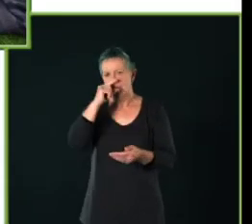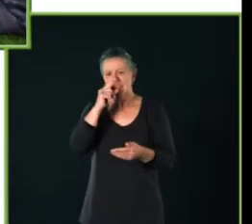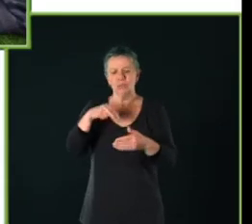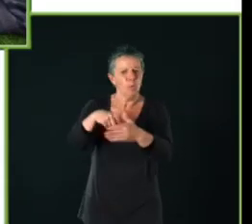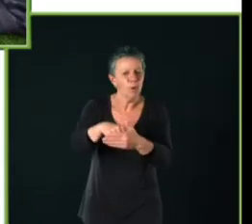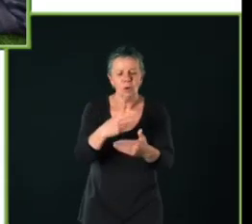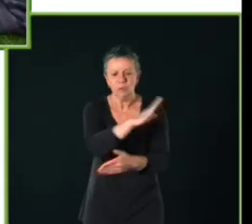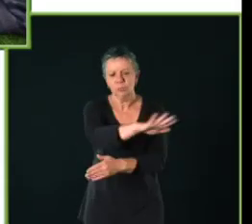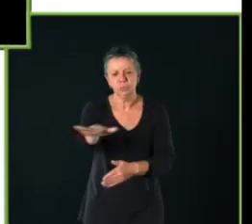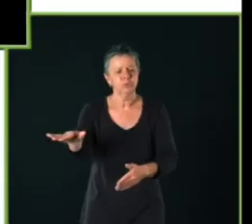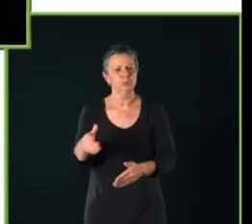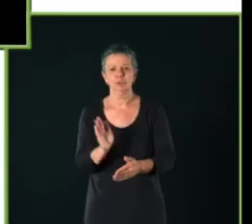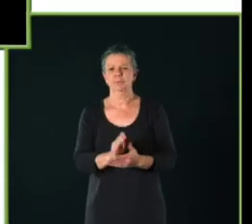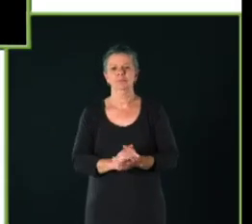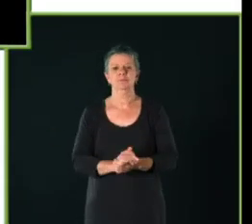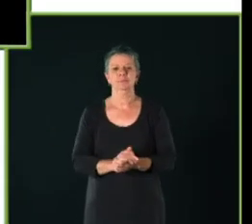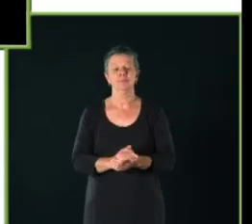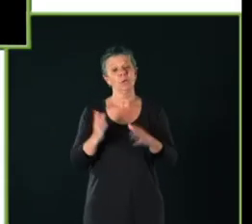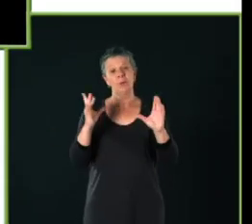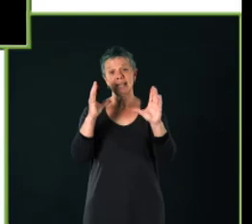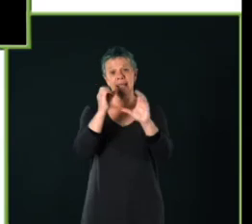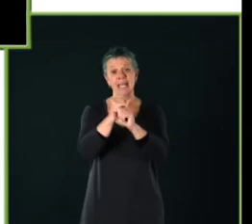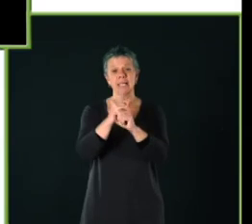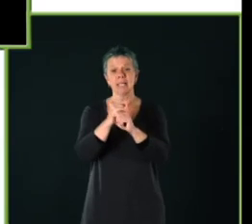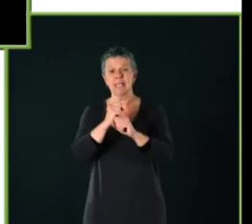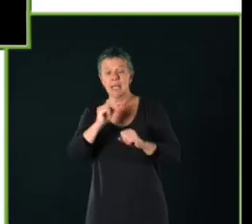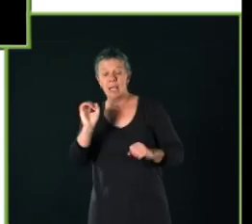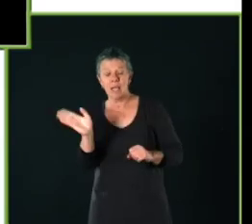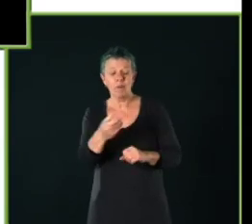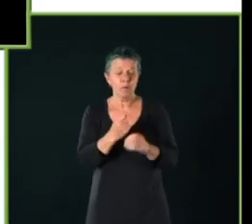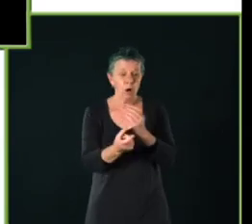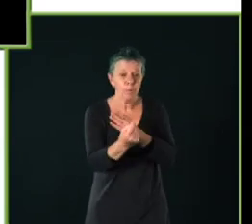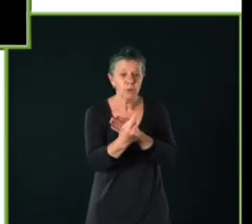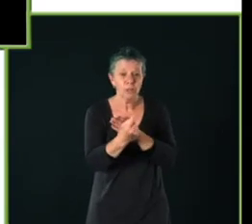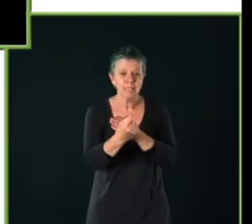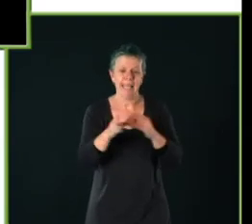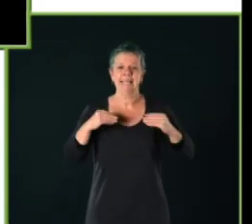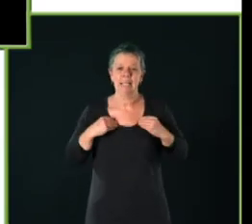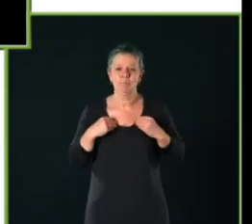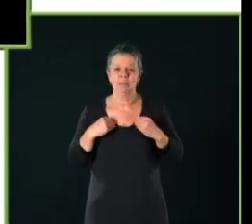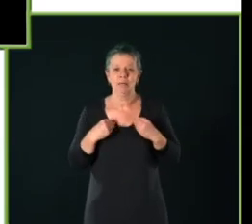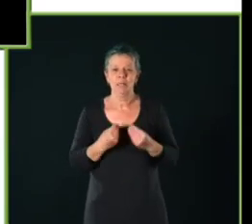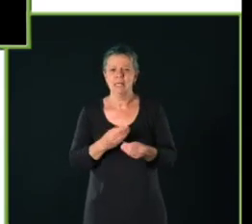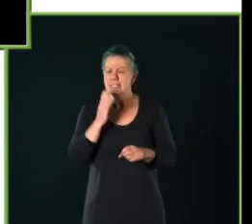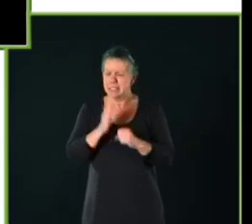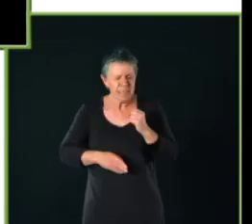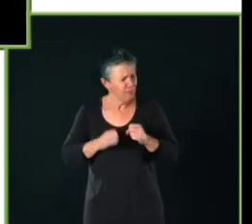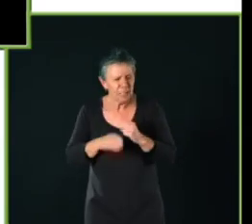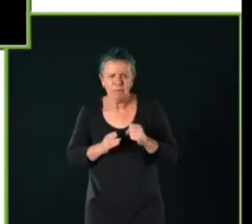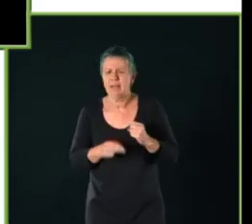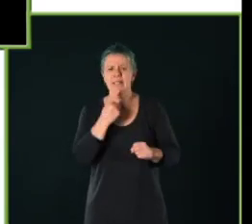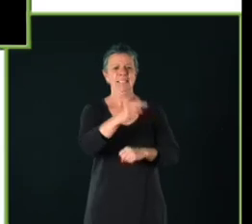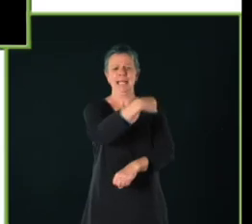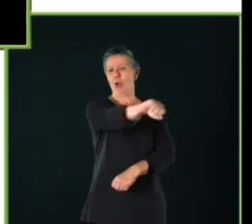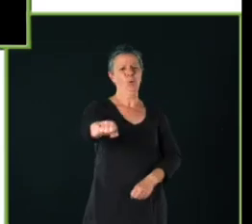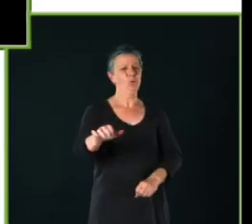So in the end, take every opportunity. Look at every idea. Never say no for a start.